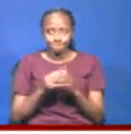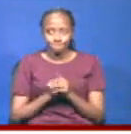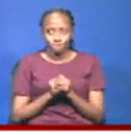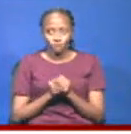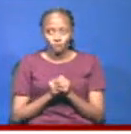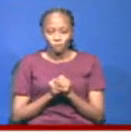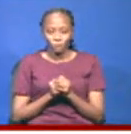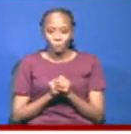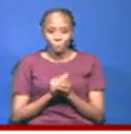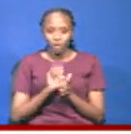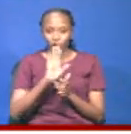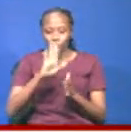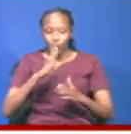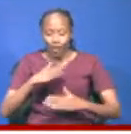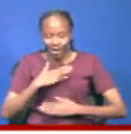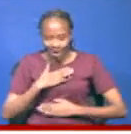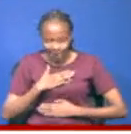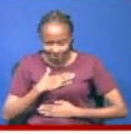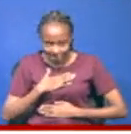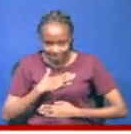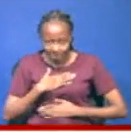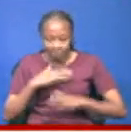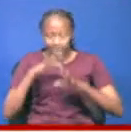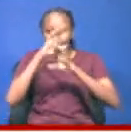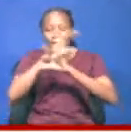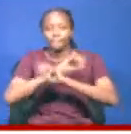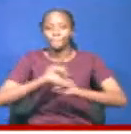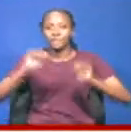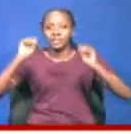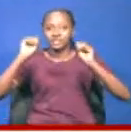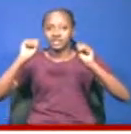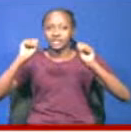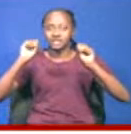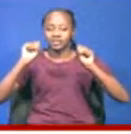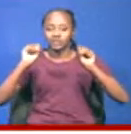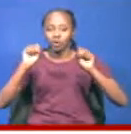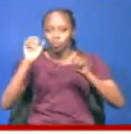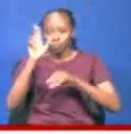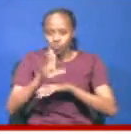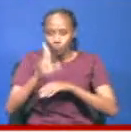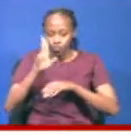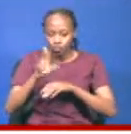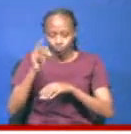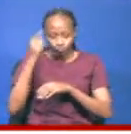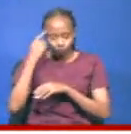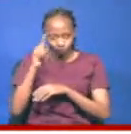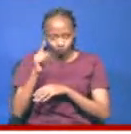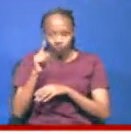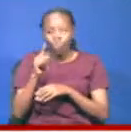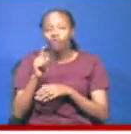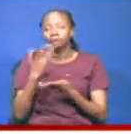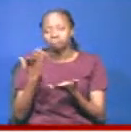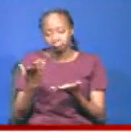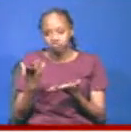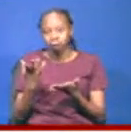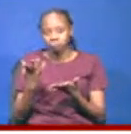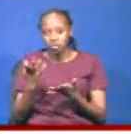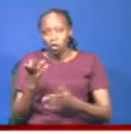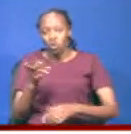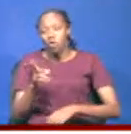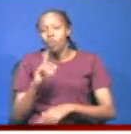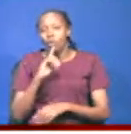Your Excellency, President Muigai Kenyatta, President of the Republic of Kenya and Commander-in-Chief of Armed